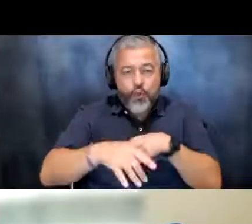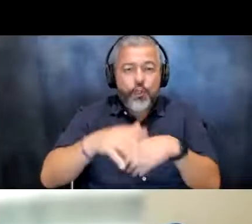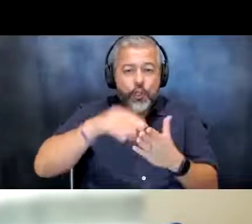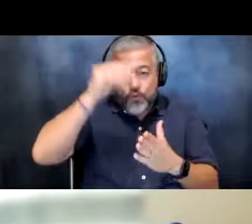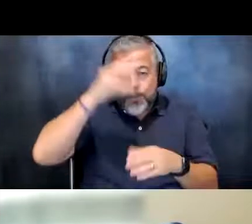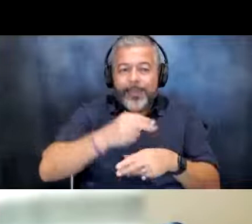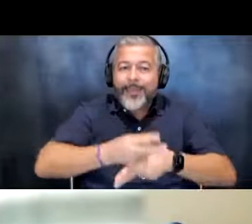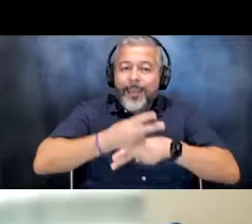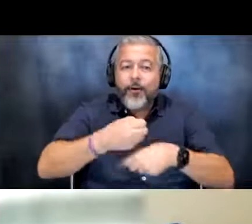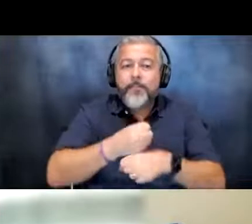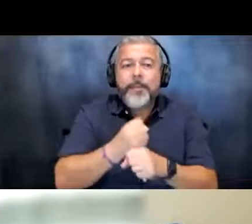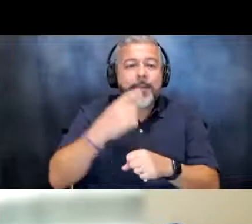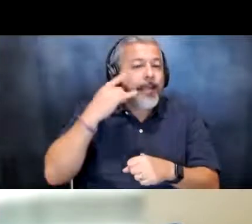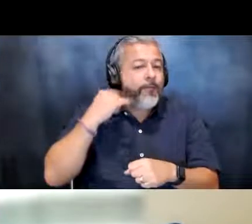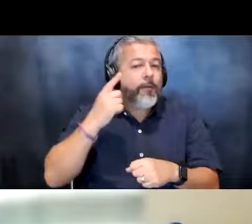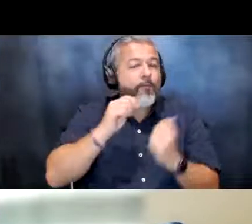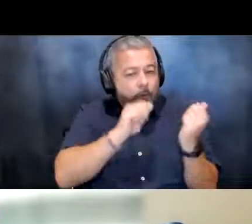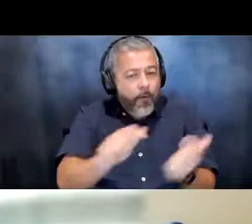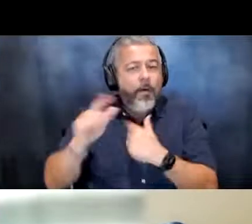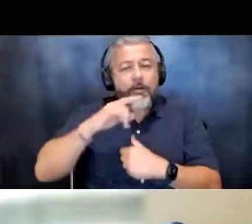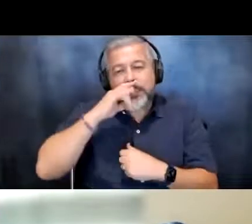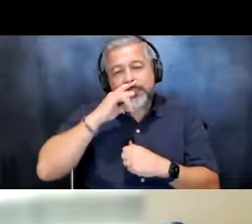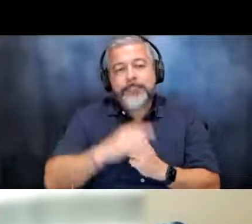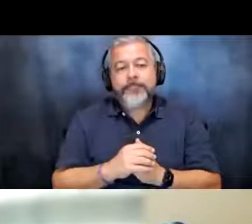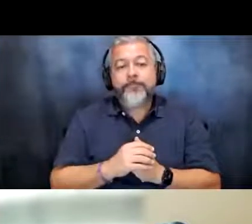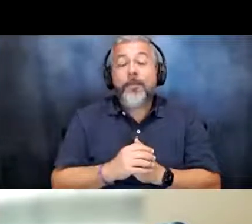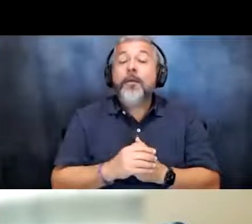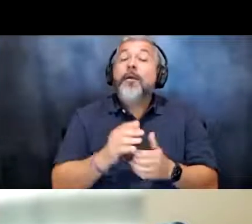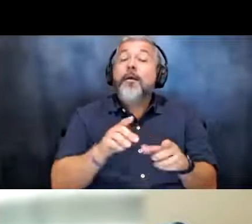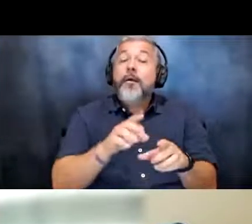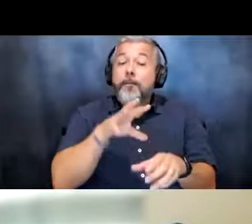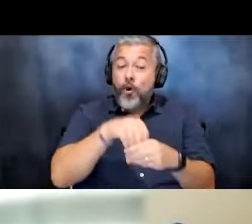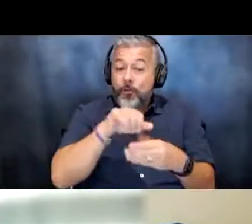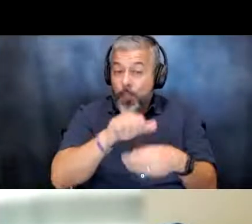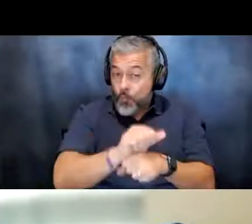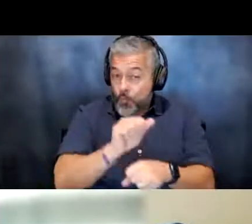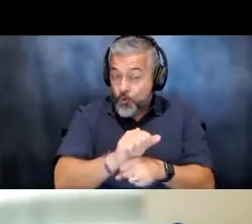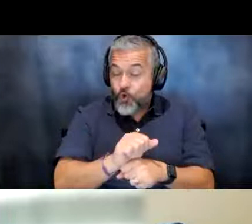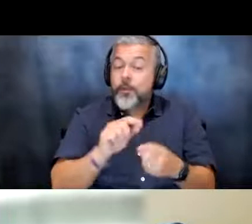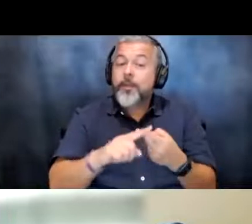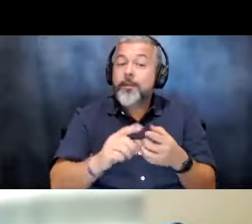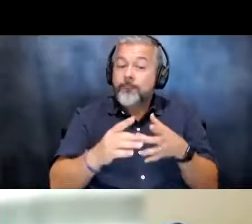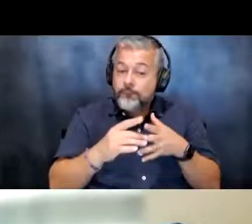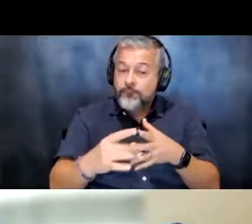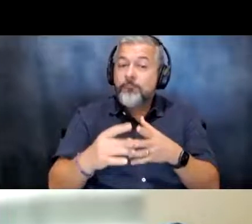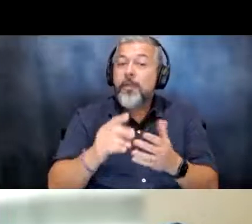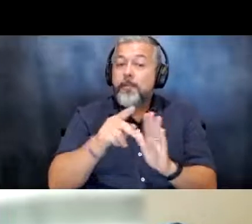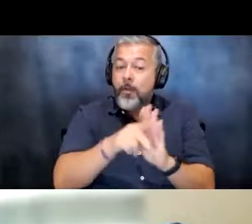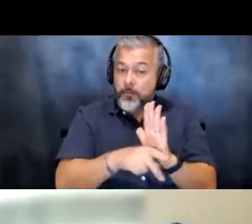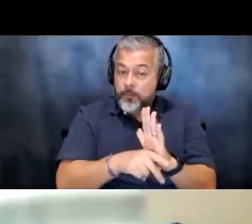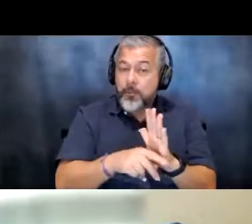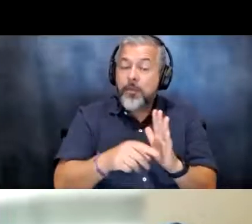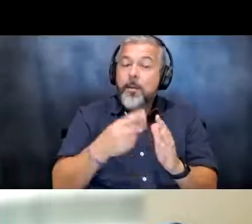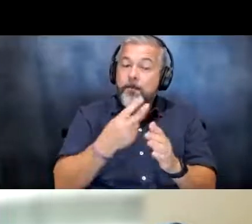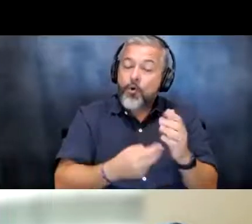for All Kids. And so as part of that work, it charted policies both towards creating